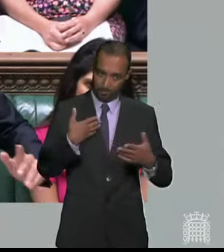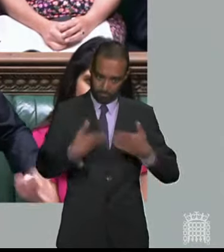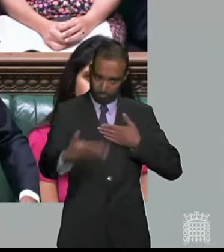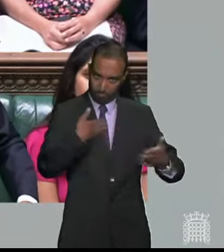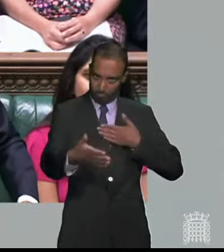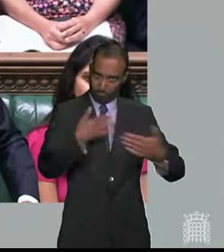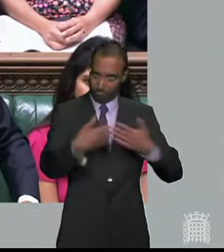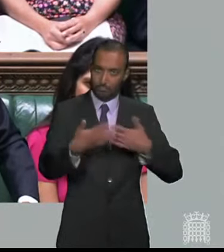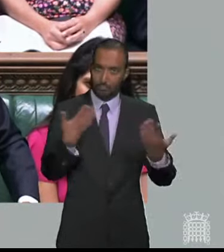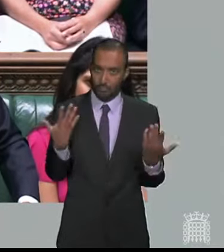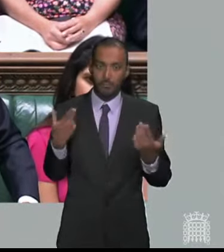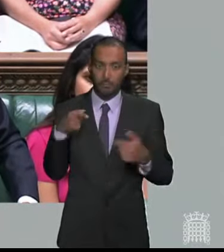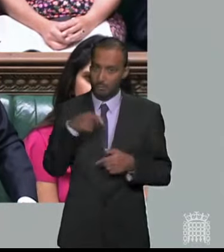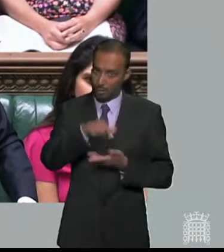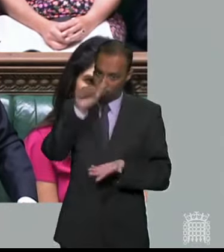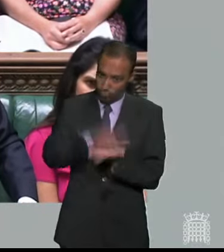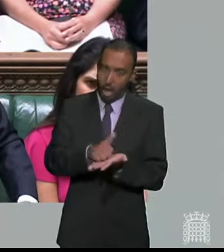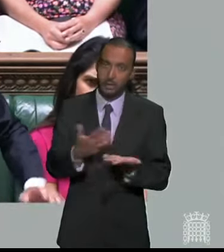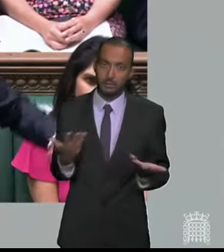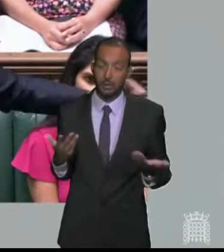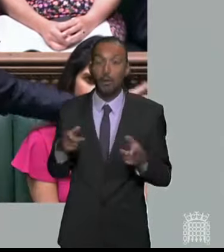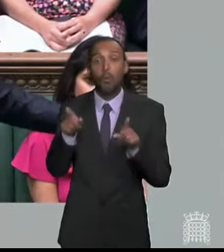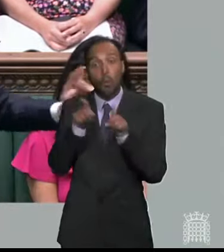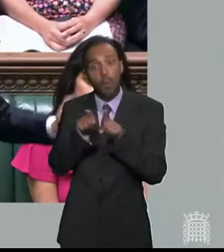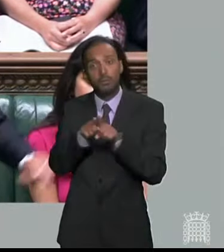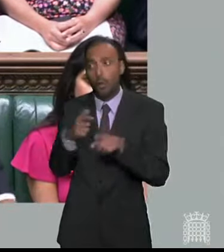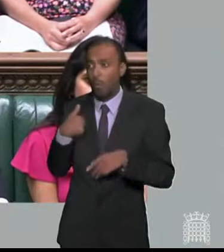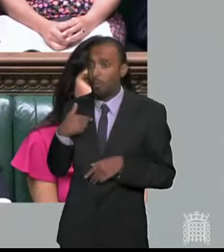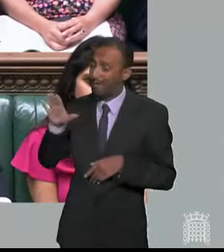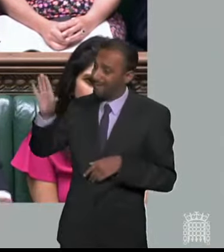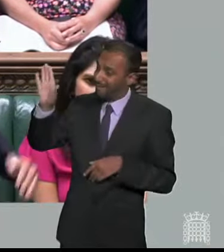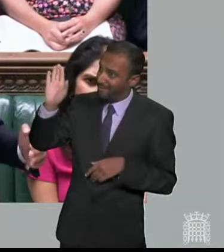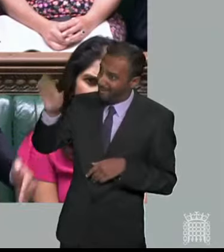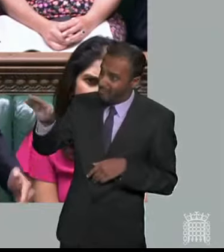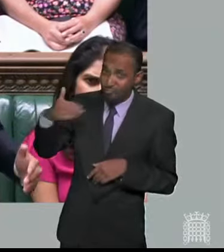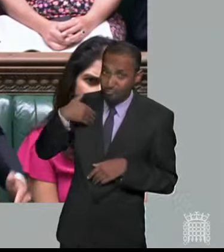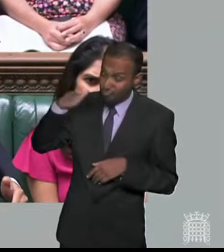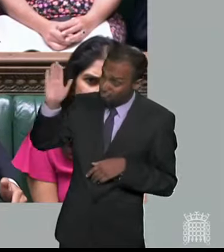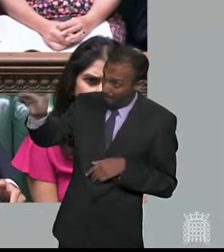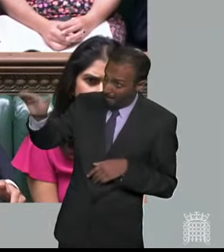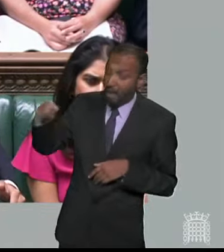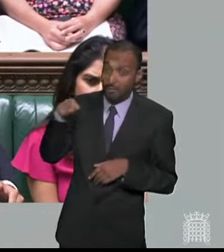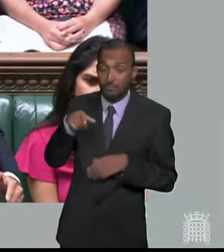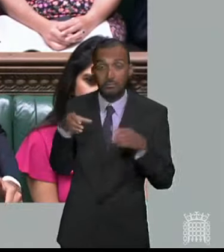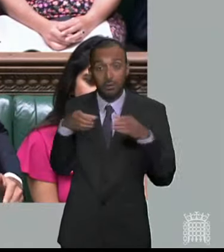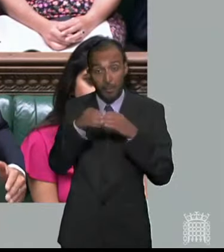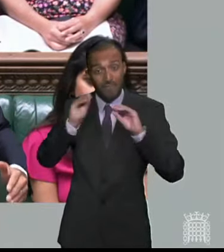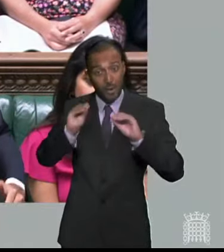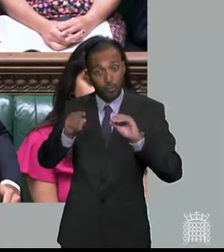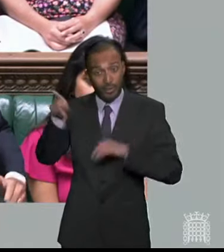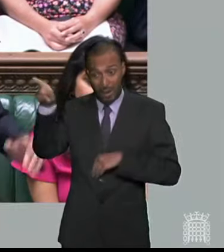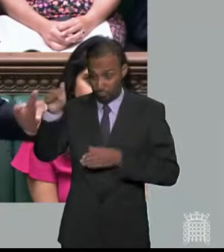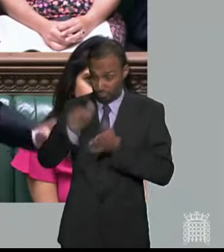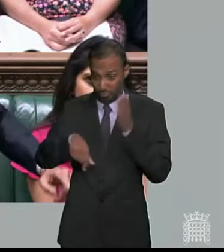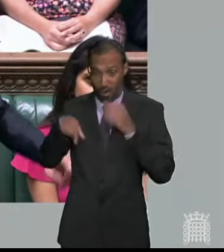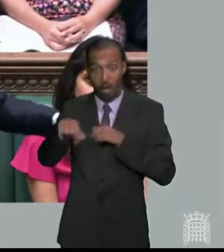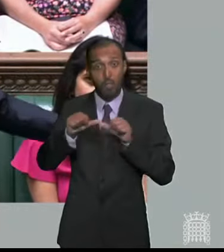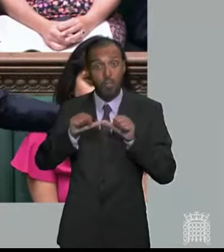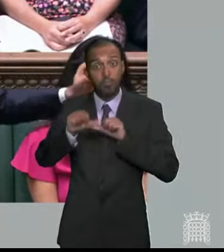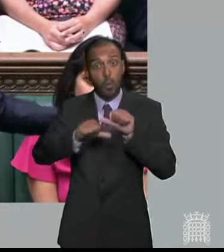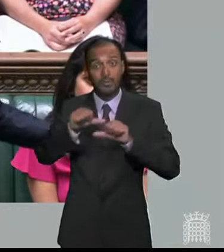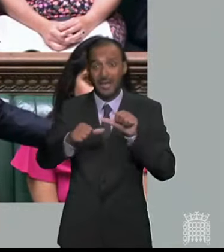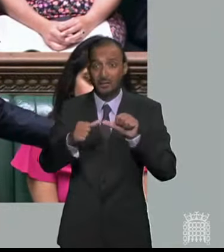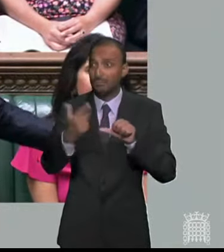to do. And I would also gently point out to him, Mr. Speaker, whilst the Department for Education started this process 18 months ago in spring